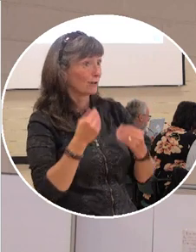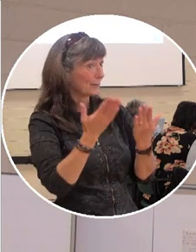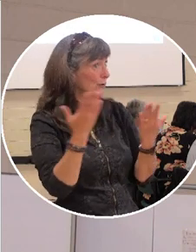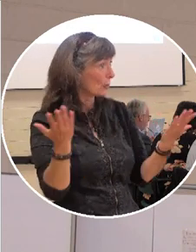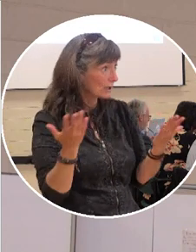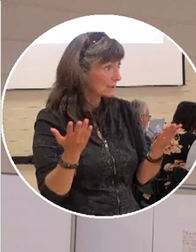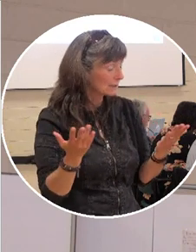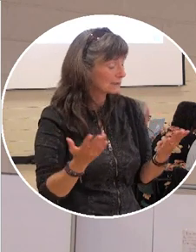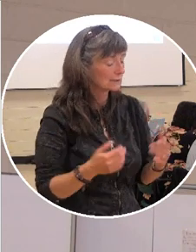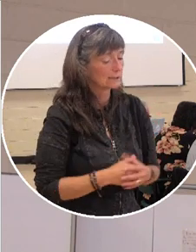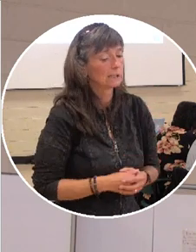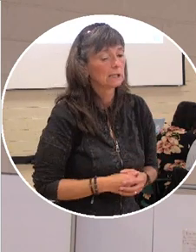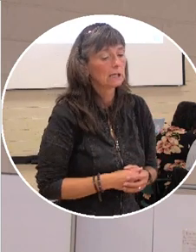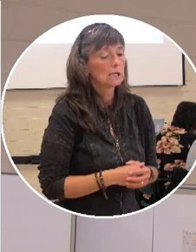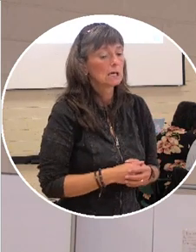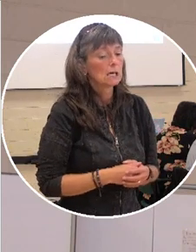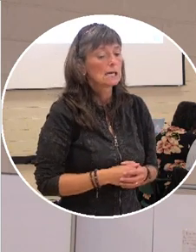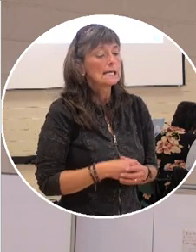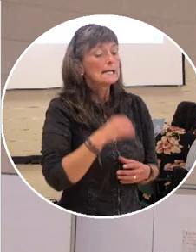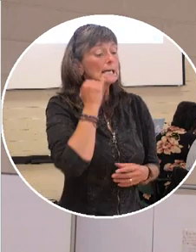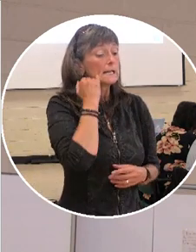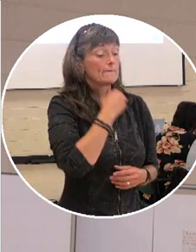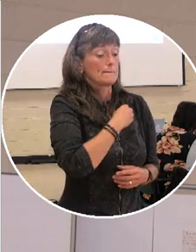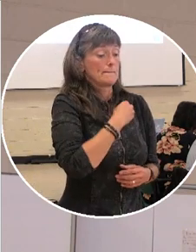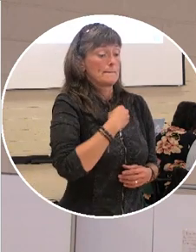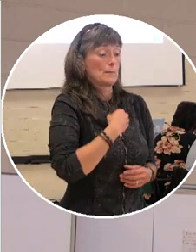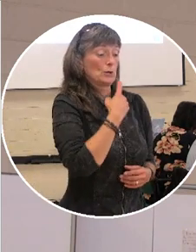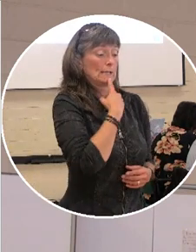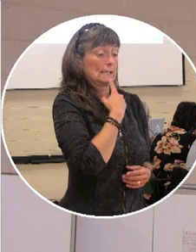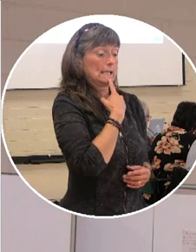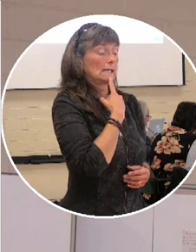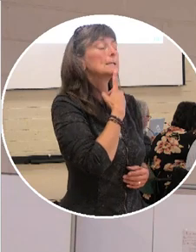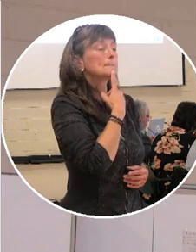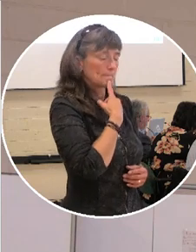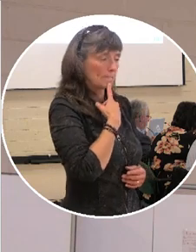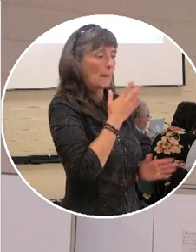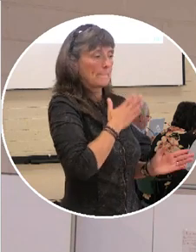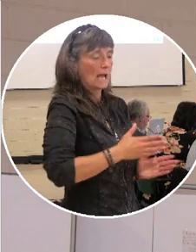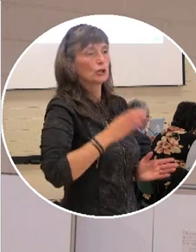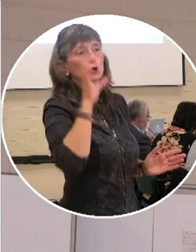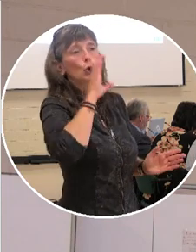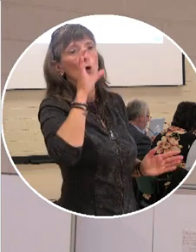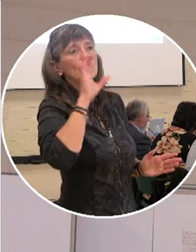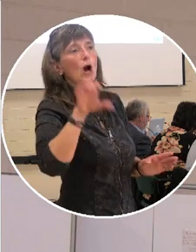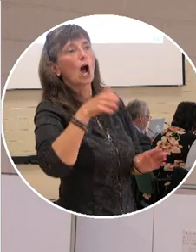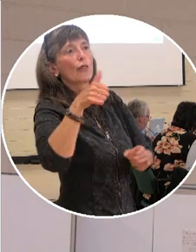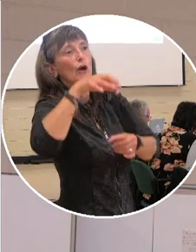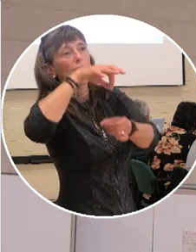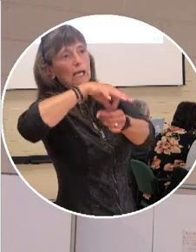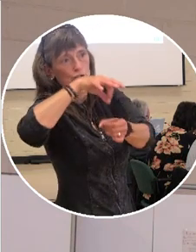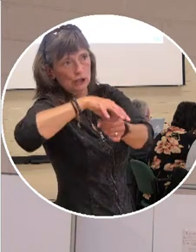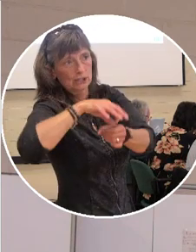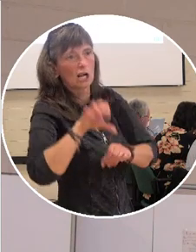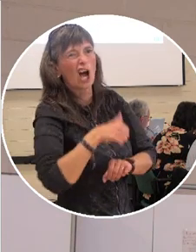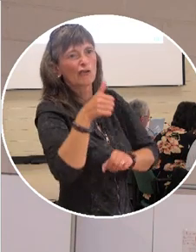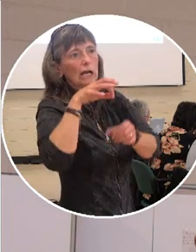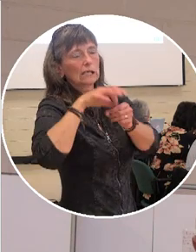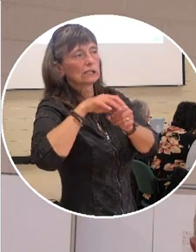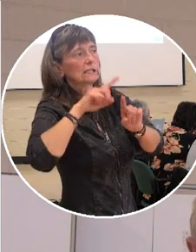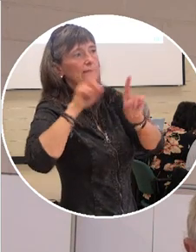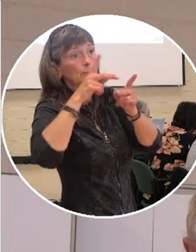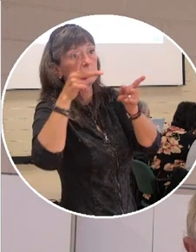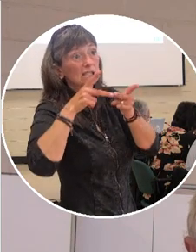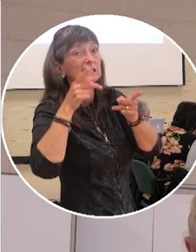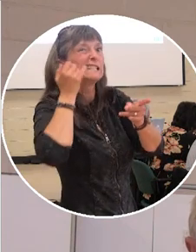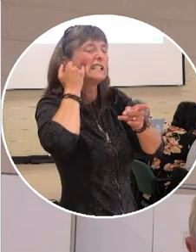was that once a trustee declares their intent to seek a nomination for the positions of a